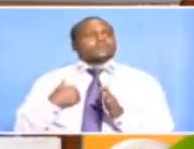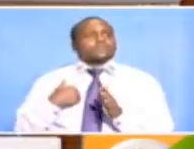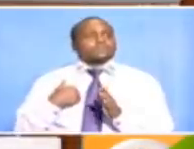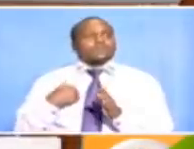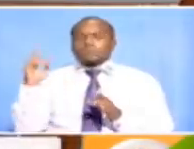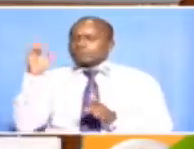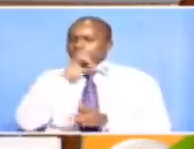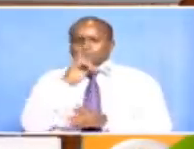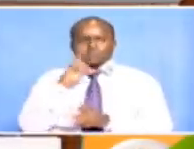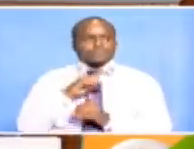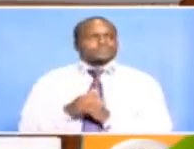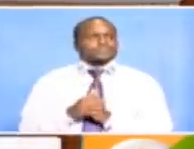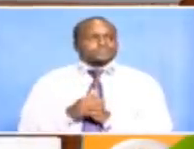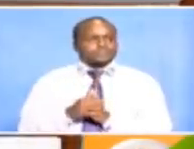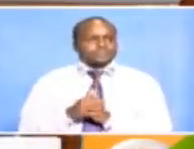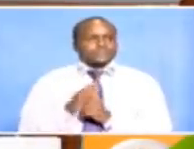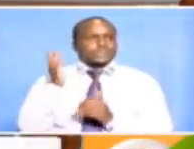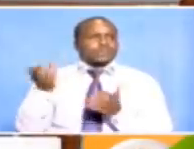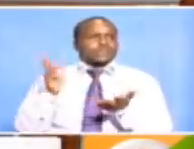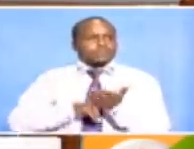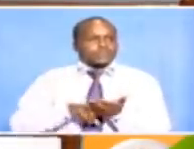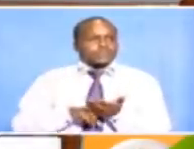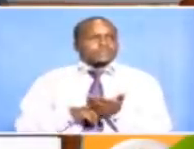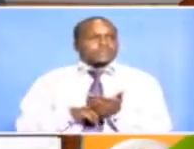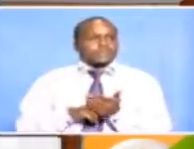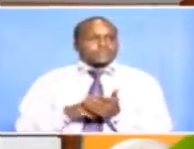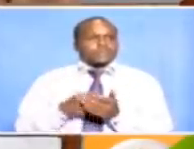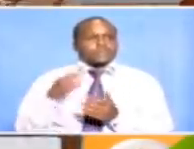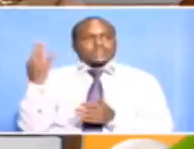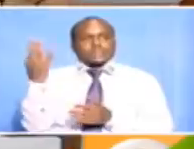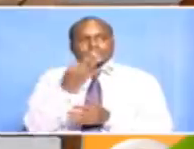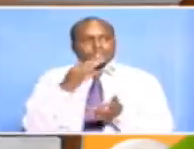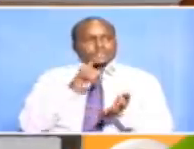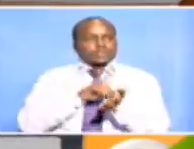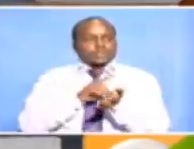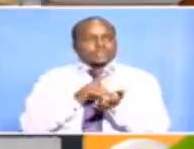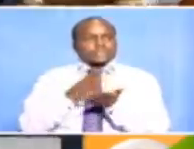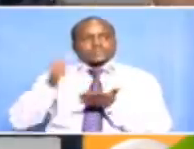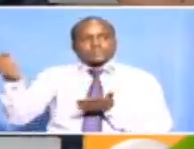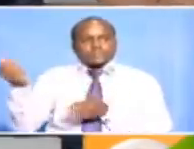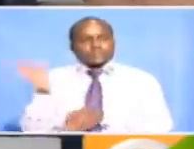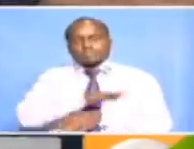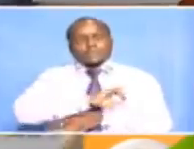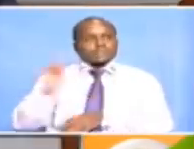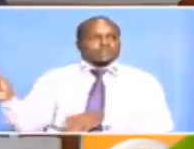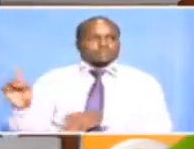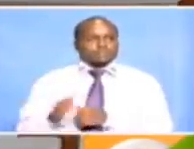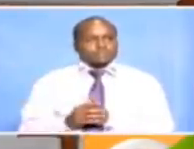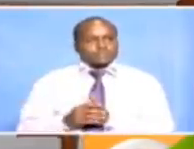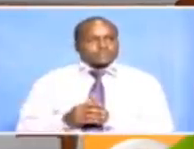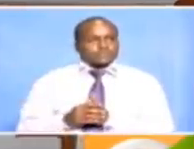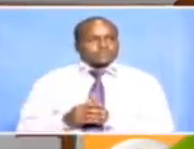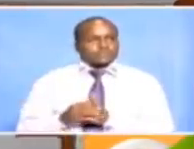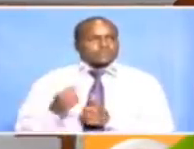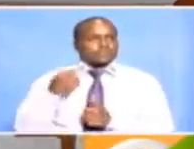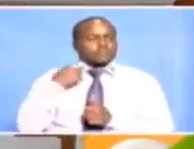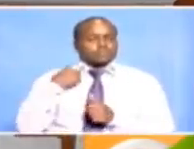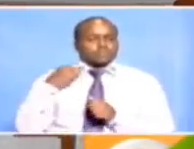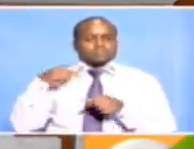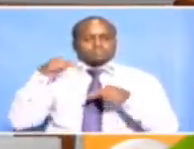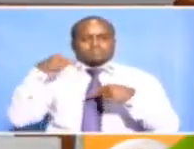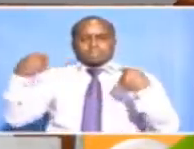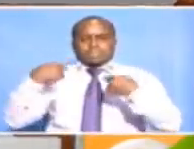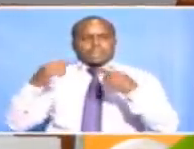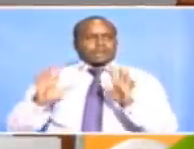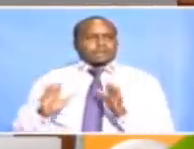way. And I'm repeating myself. The three officers from Pumwani are suspended. Hawatarudi. Okay. The union will never intimidate me. Let them